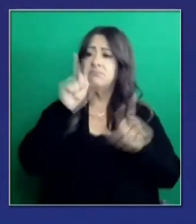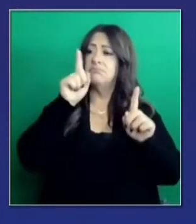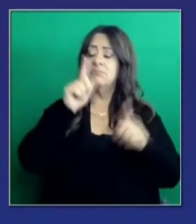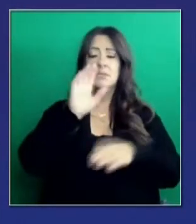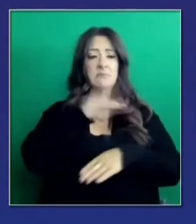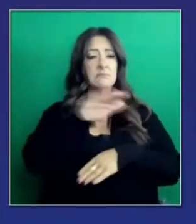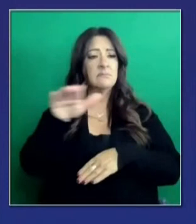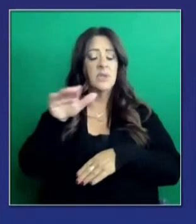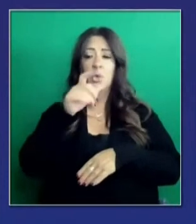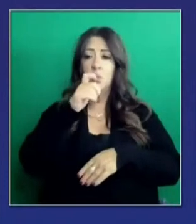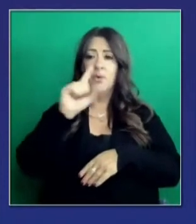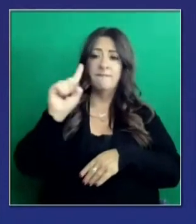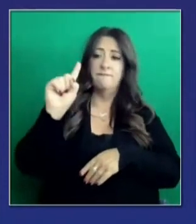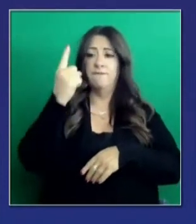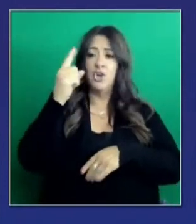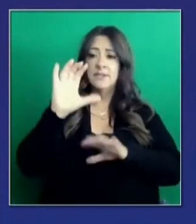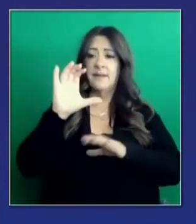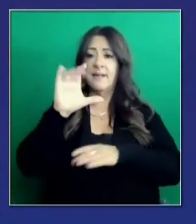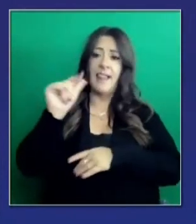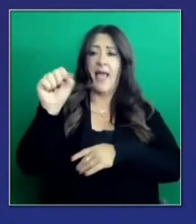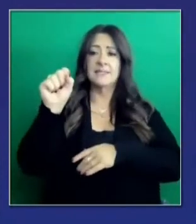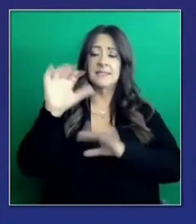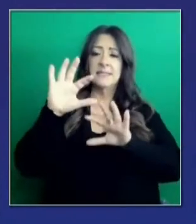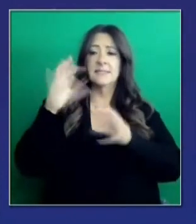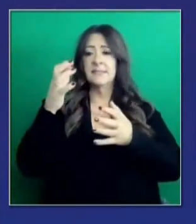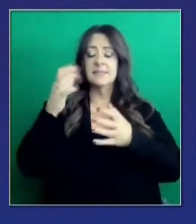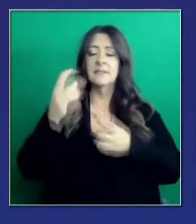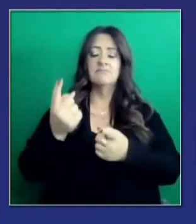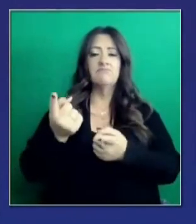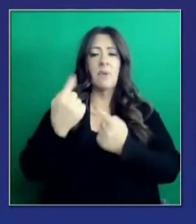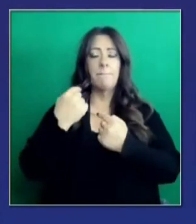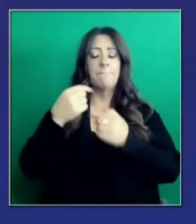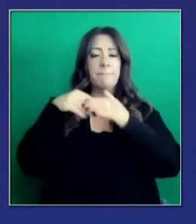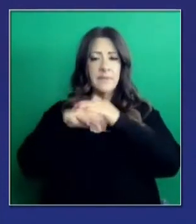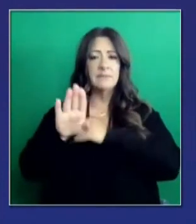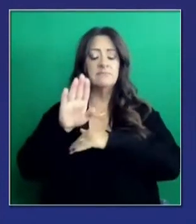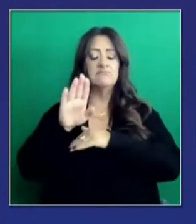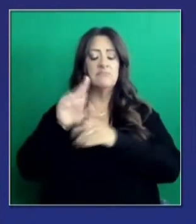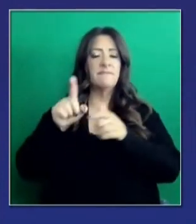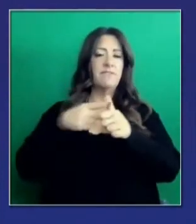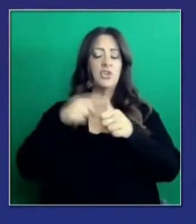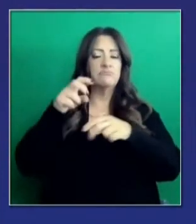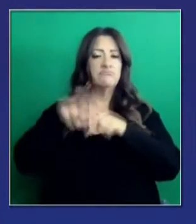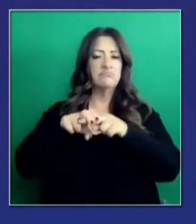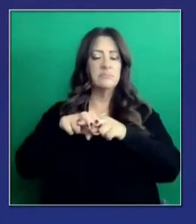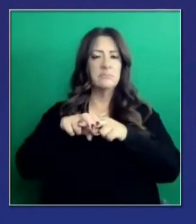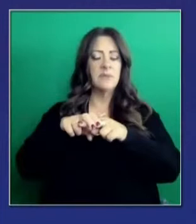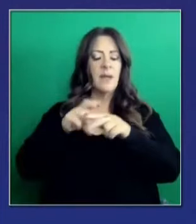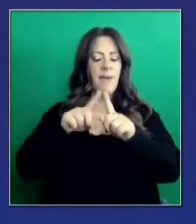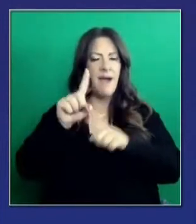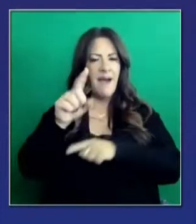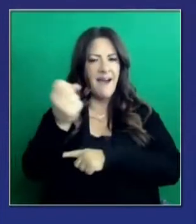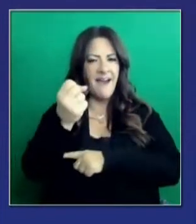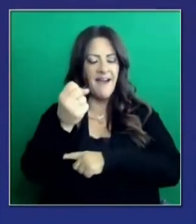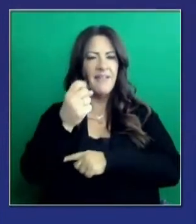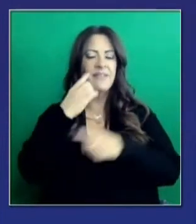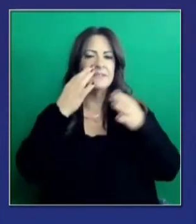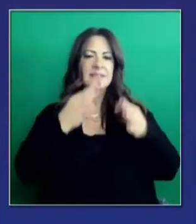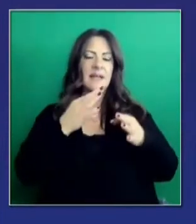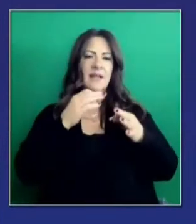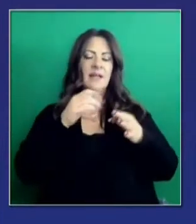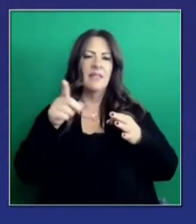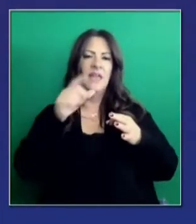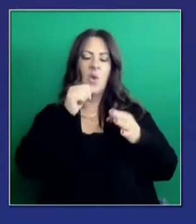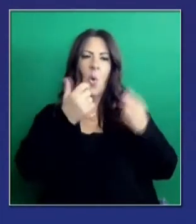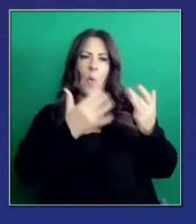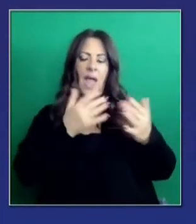every first-class passenger to be boarded before they announce all business-class passengers. Accordingly, they don't wait for all